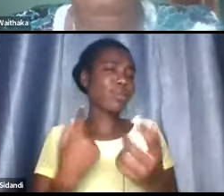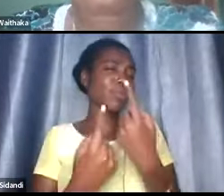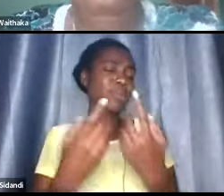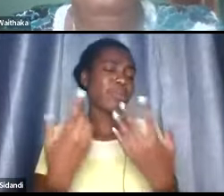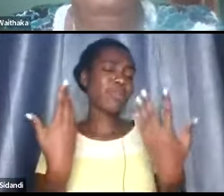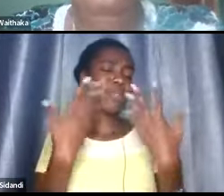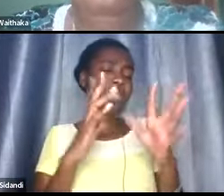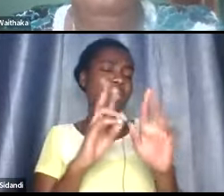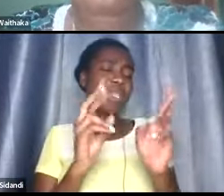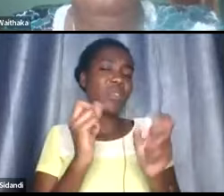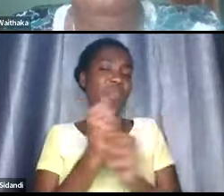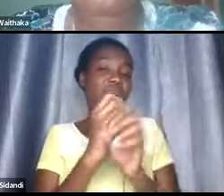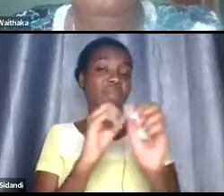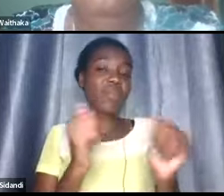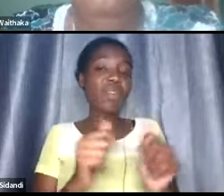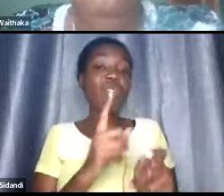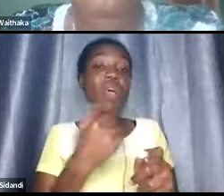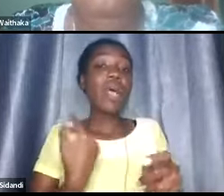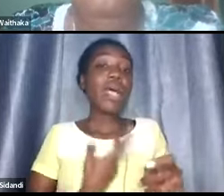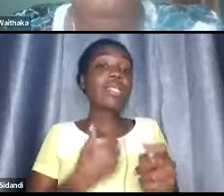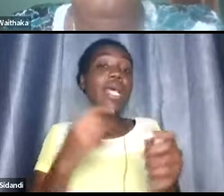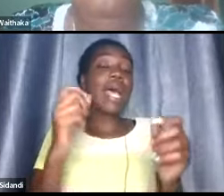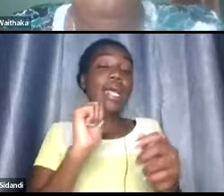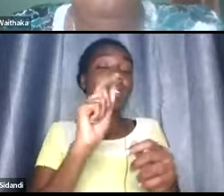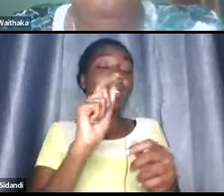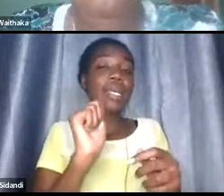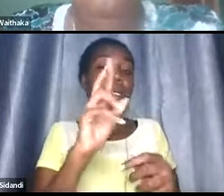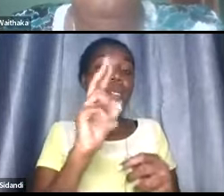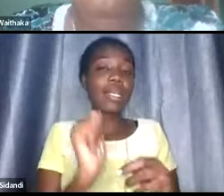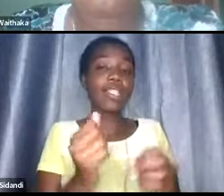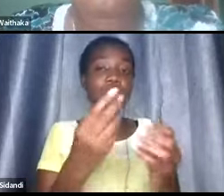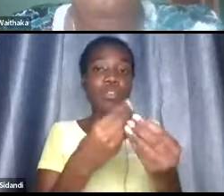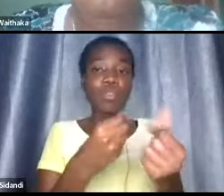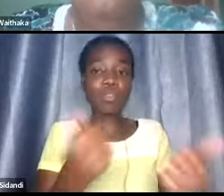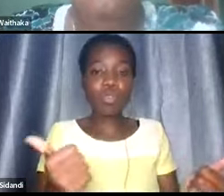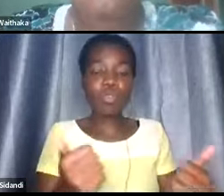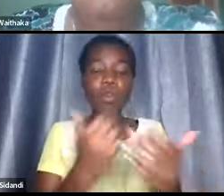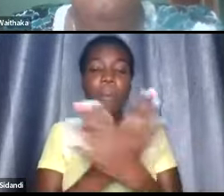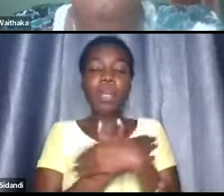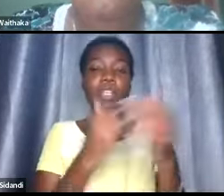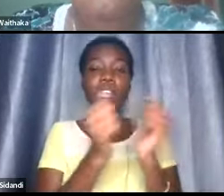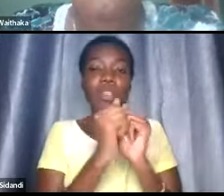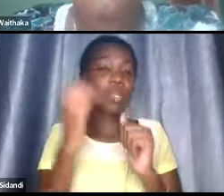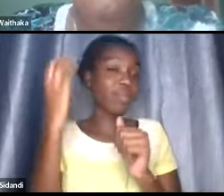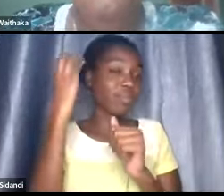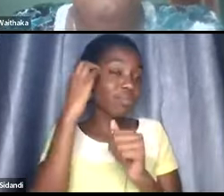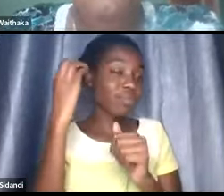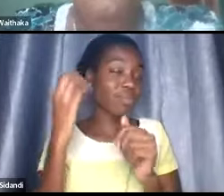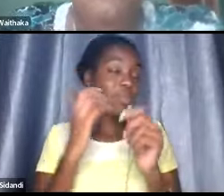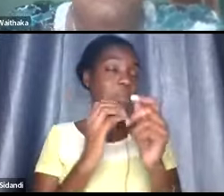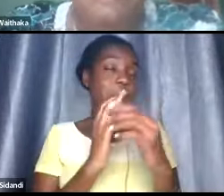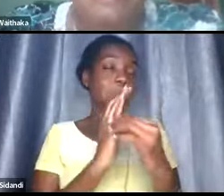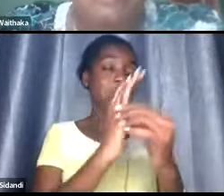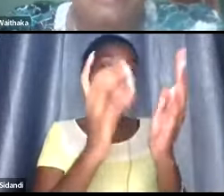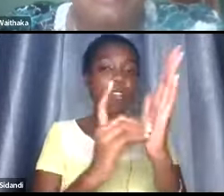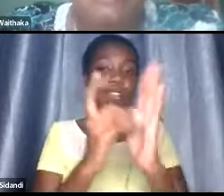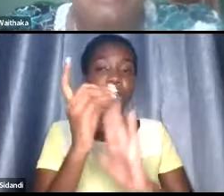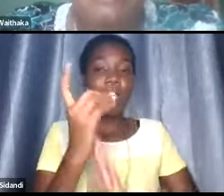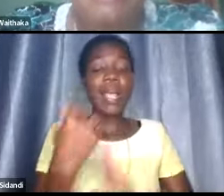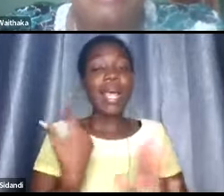in partnership with Career Guidance and Development, have chosen to be the change we want to see. So please, please, please, on